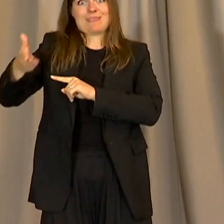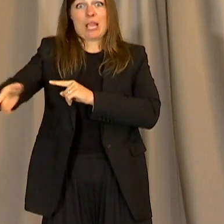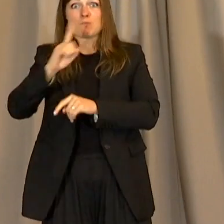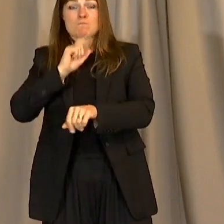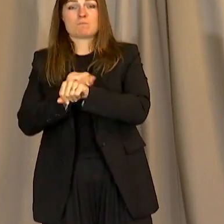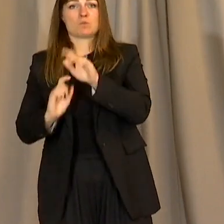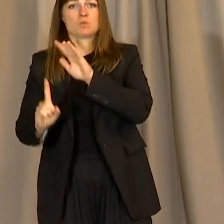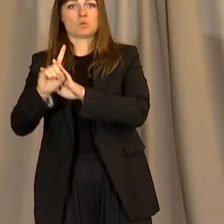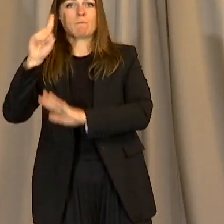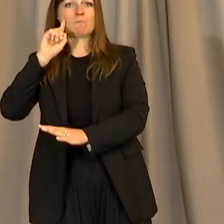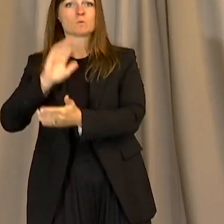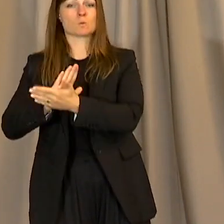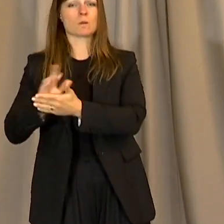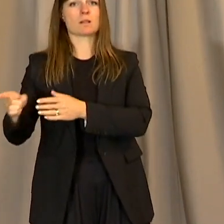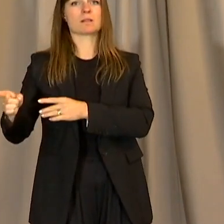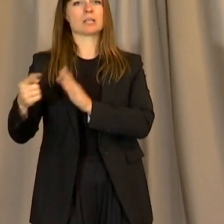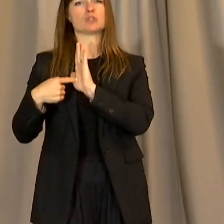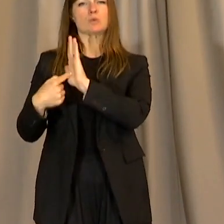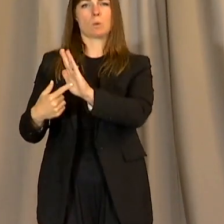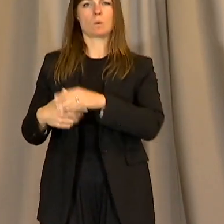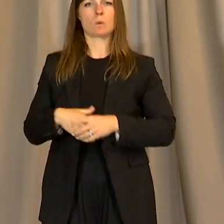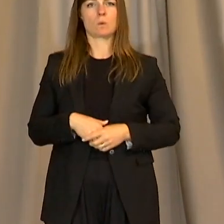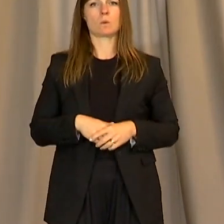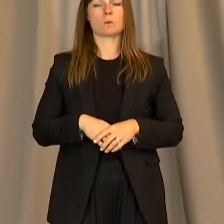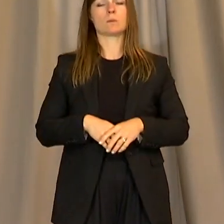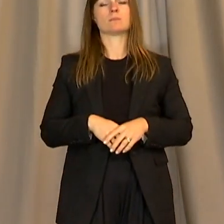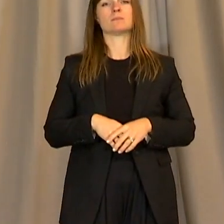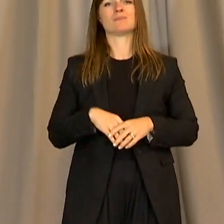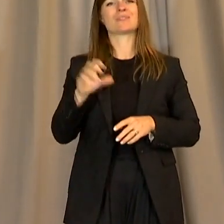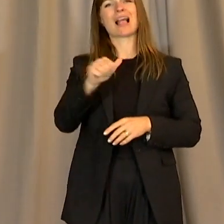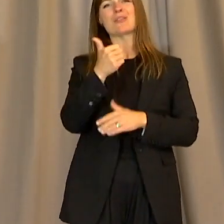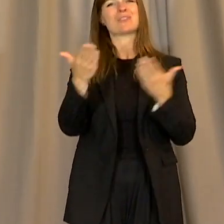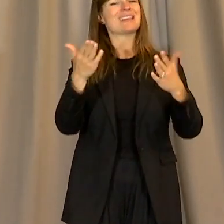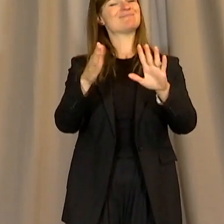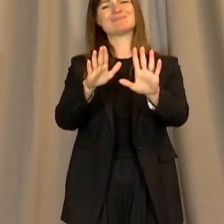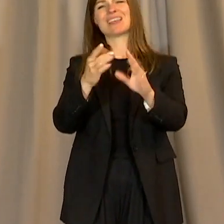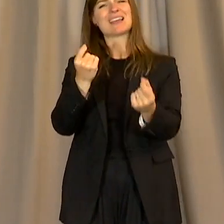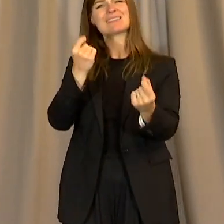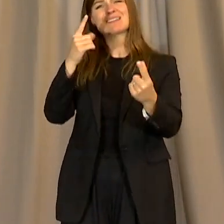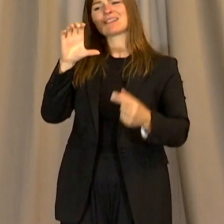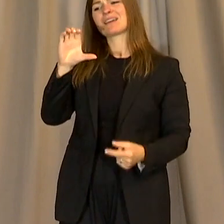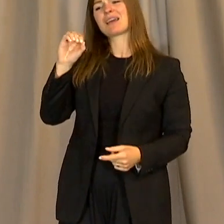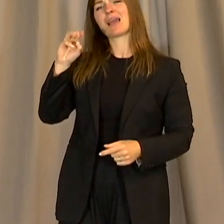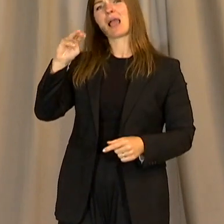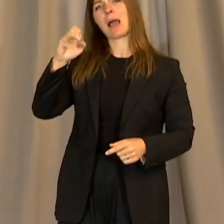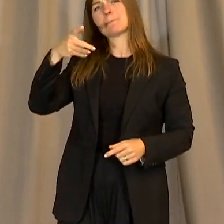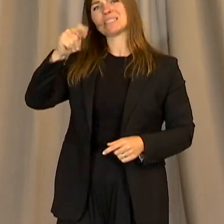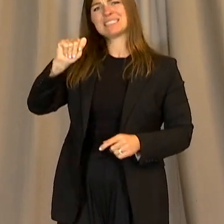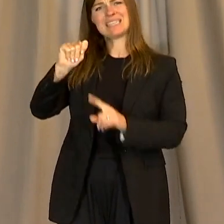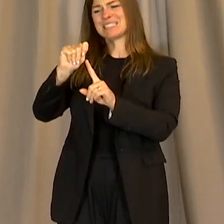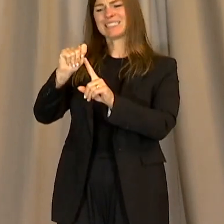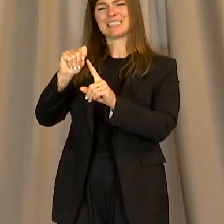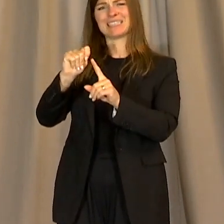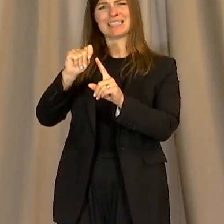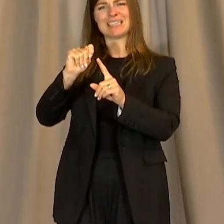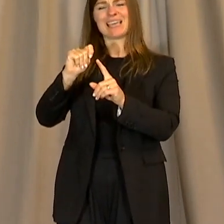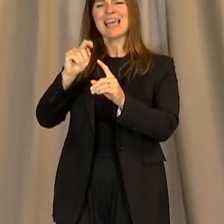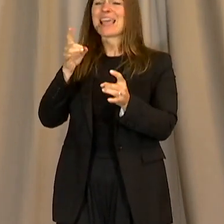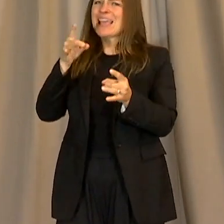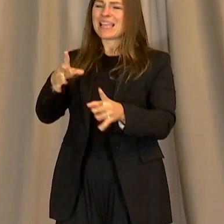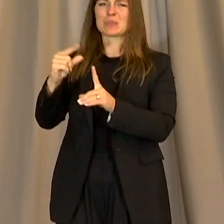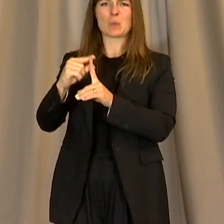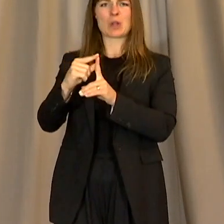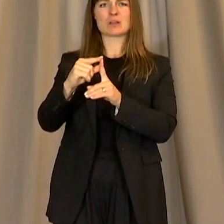other part, though, I think about when, and I hate the word competent, by the way, I just don't think you can be competent in culture. Like,